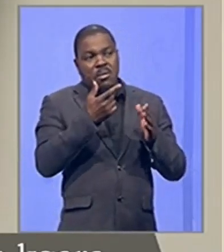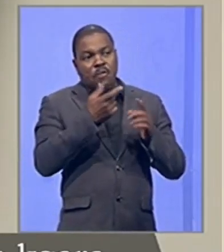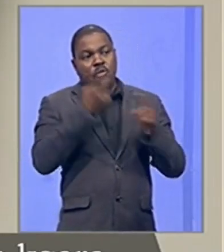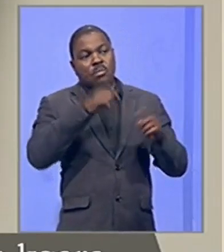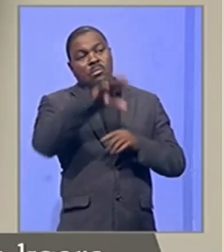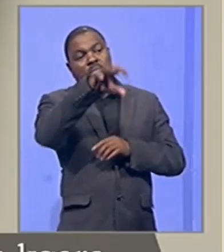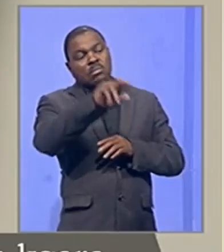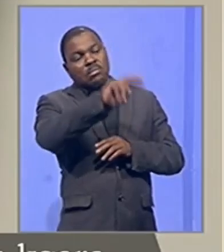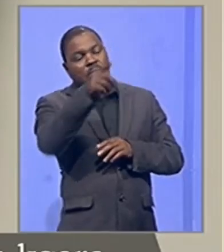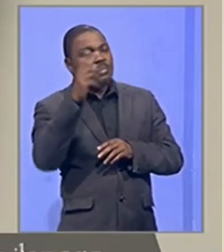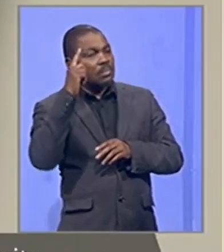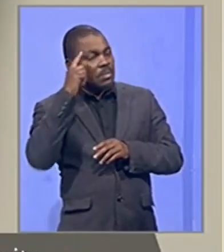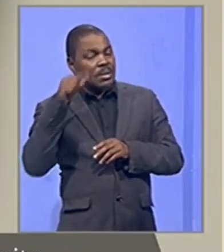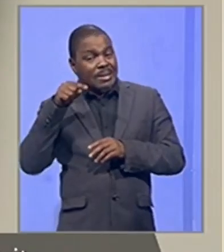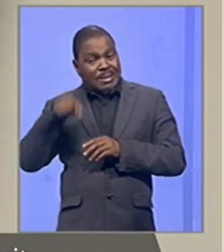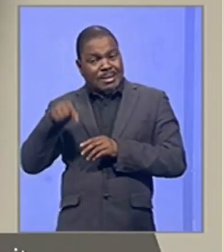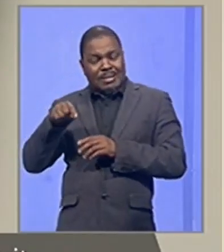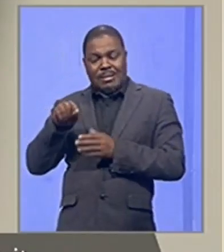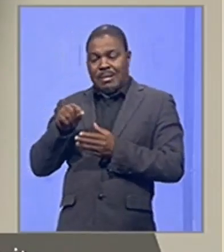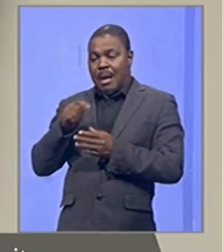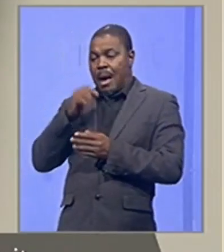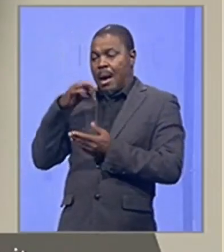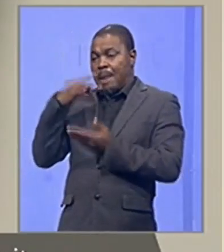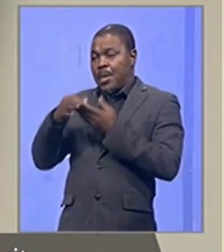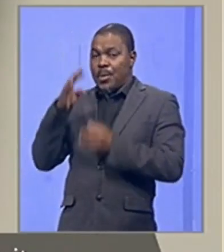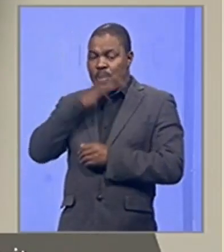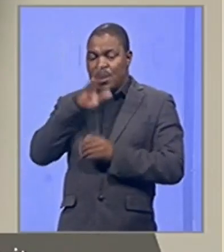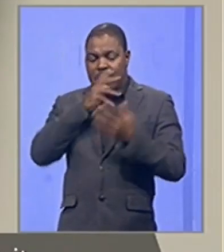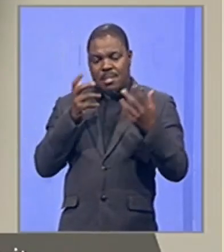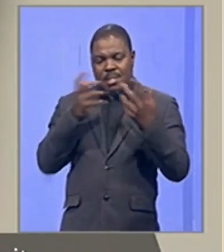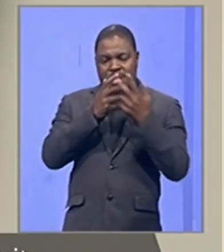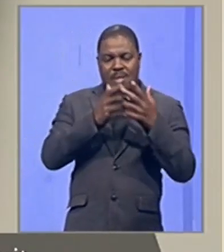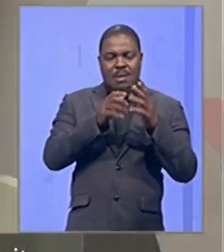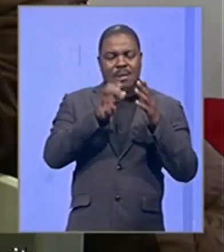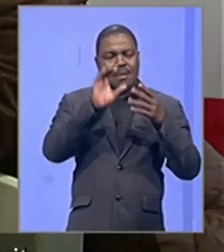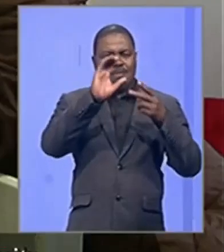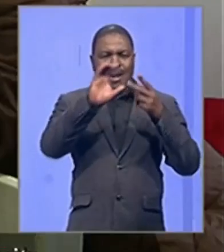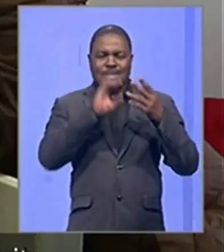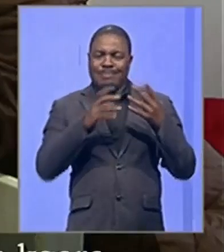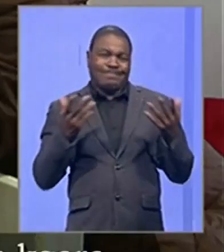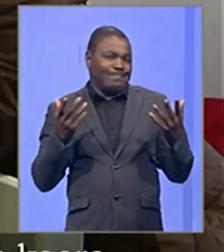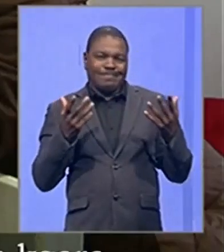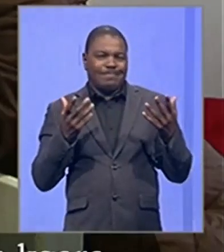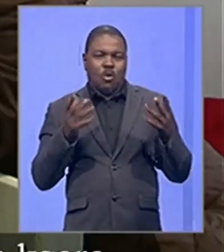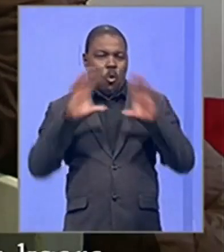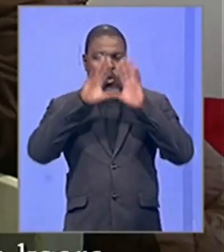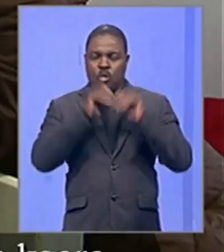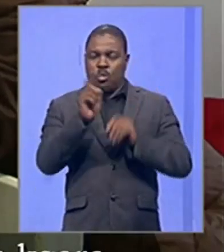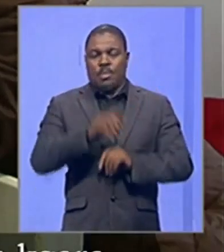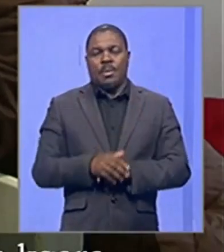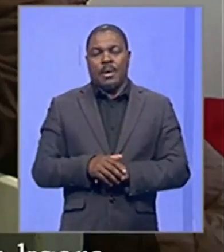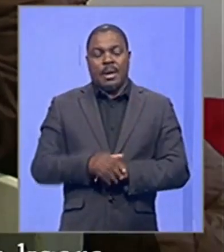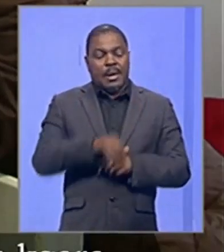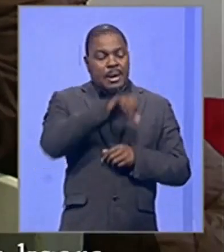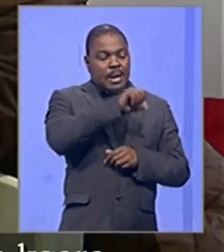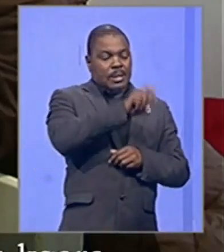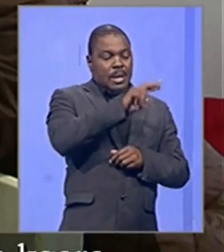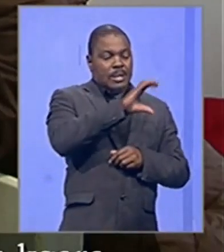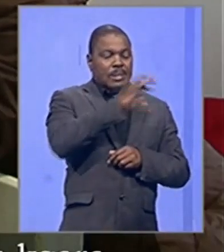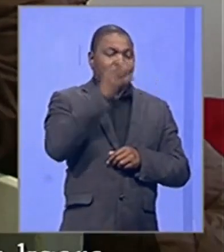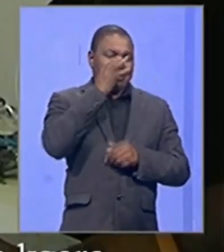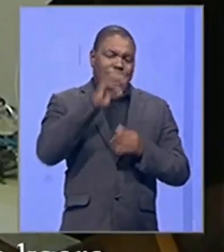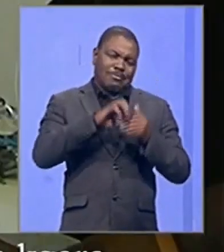residence did not apply for the funding or did not meet the criteria for funding from the Thusa Matuti Fund. go le bjalo SRC e re e leka ka mešego